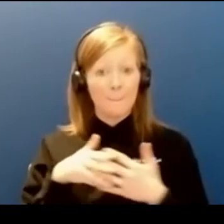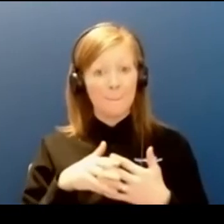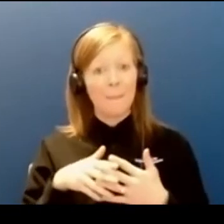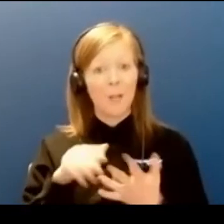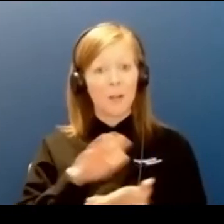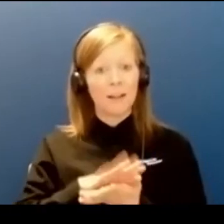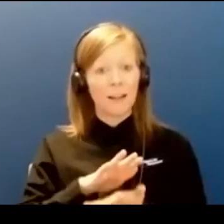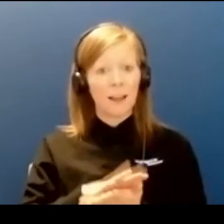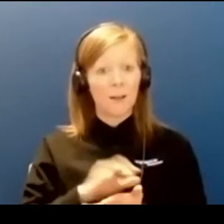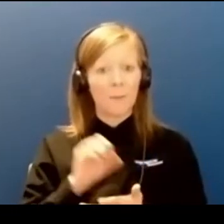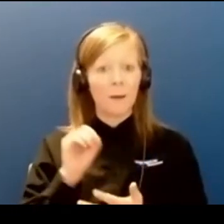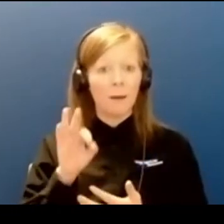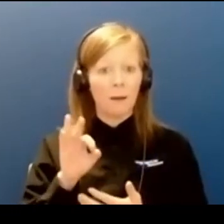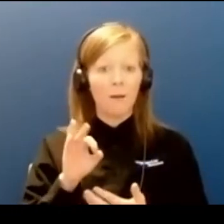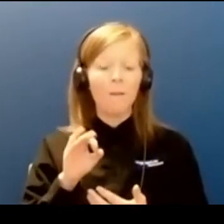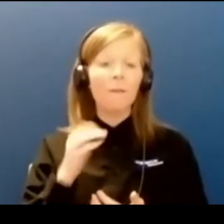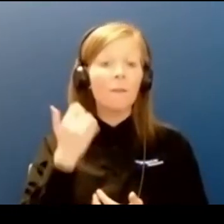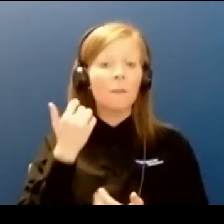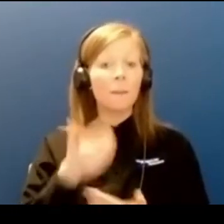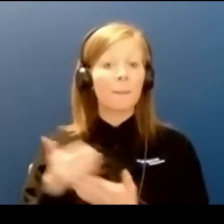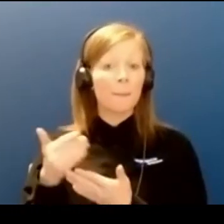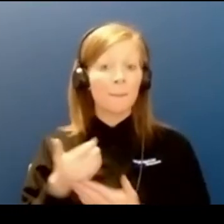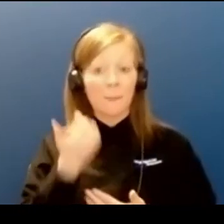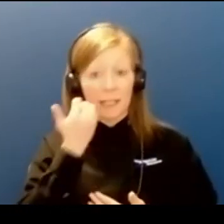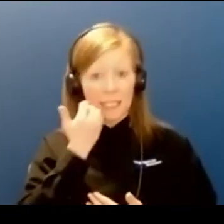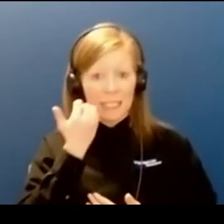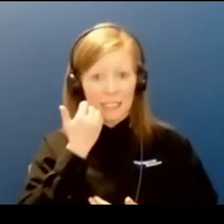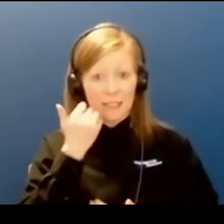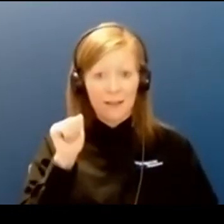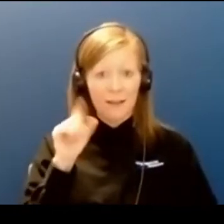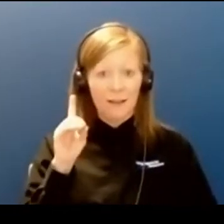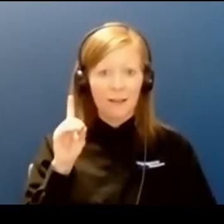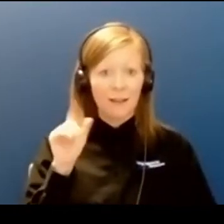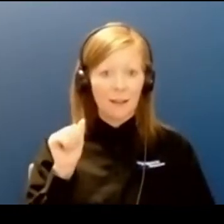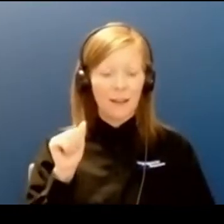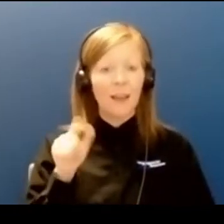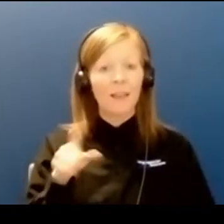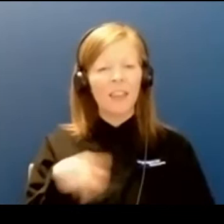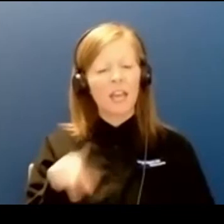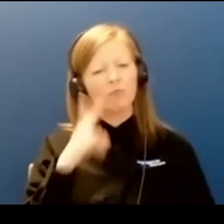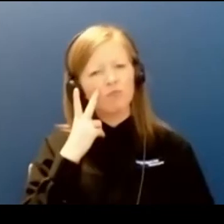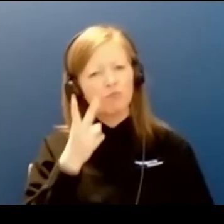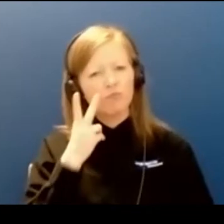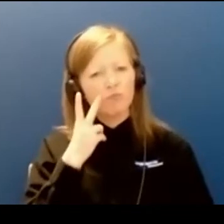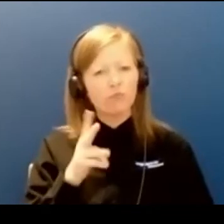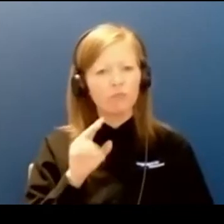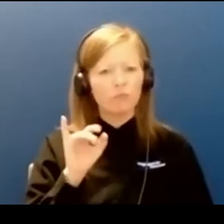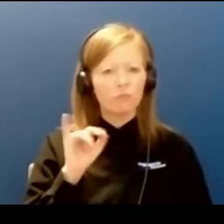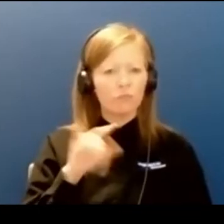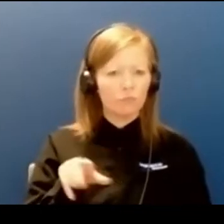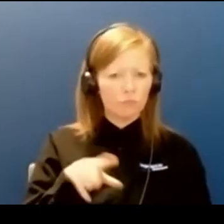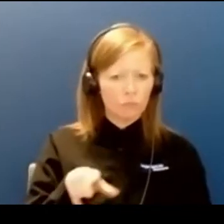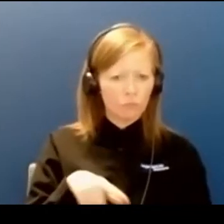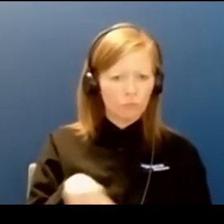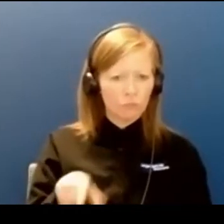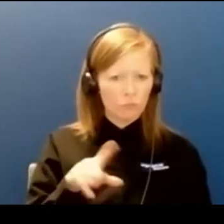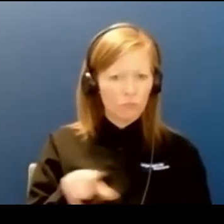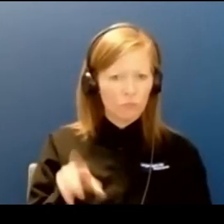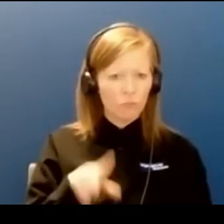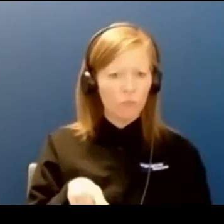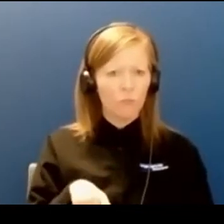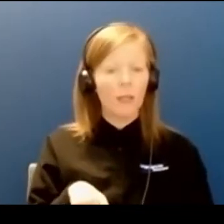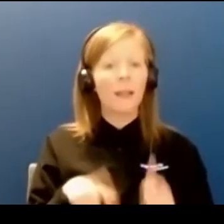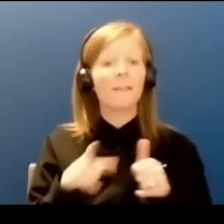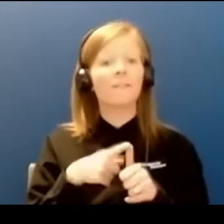Orthodontists typically recommend, when they see anterior cross bites, and I have an example. Let me see. The